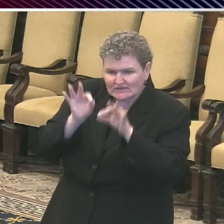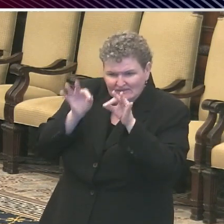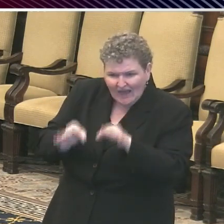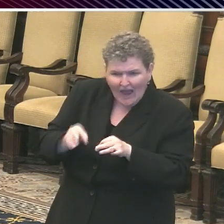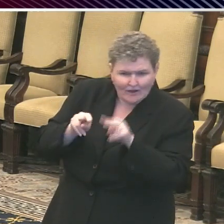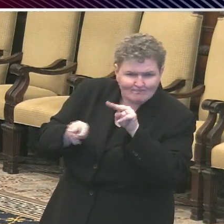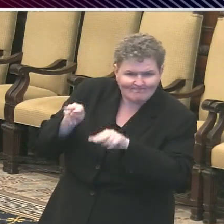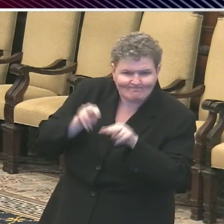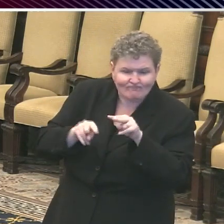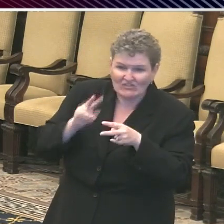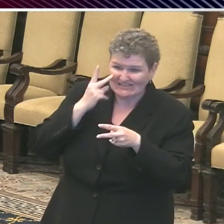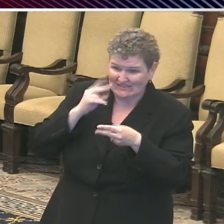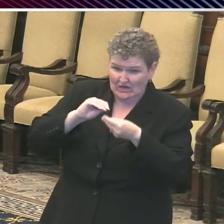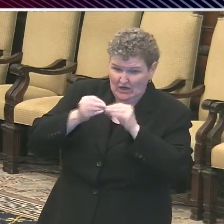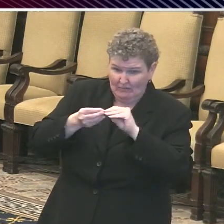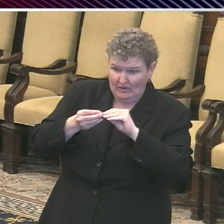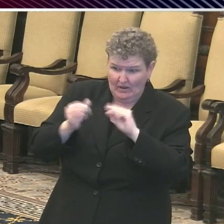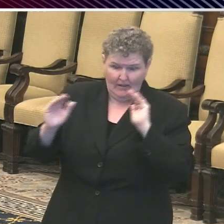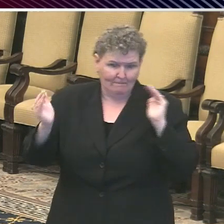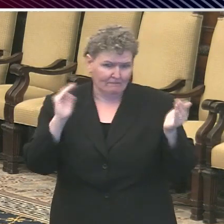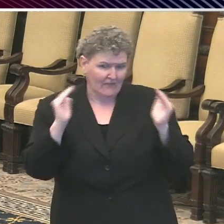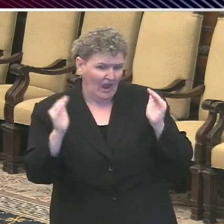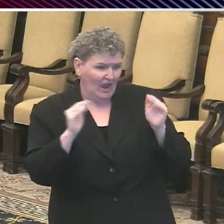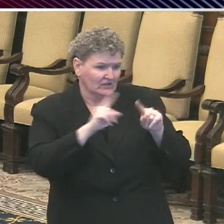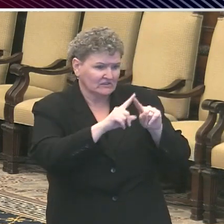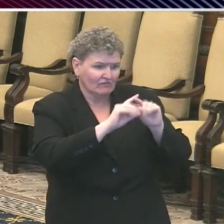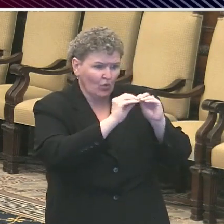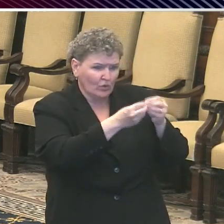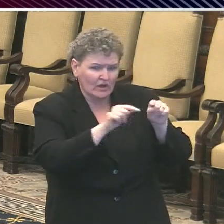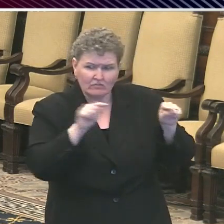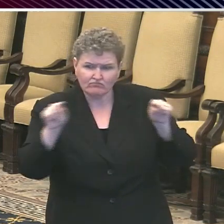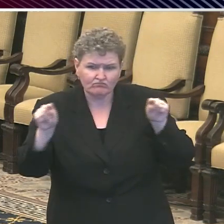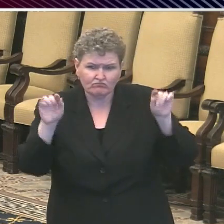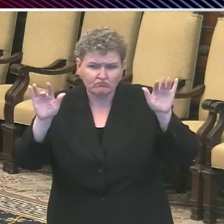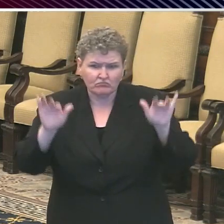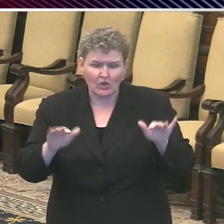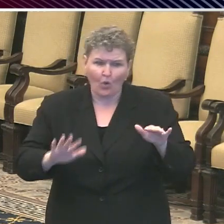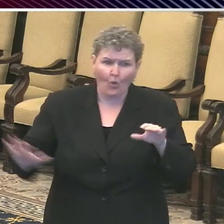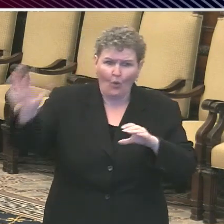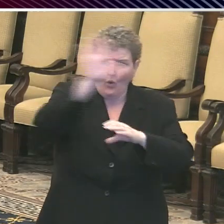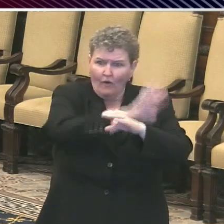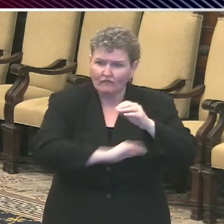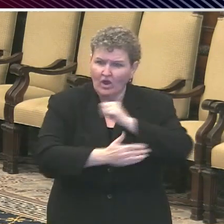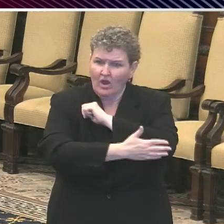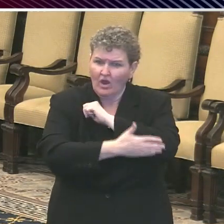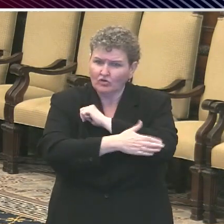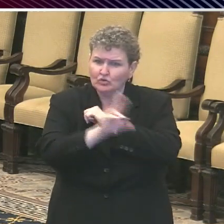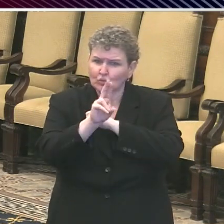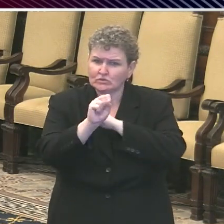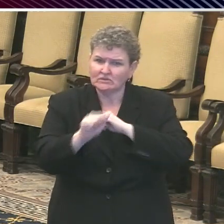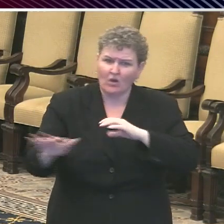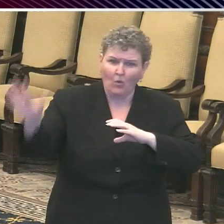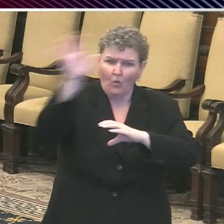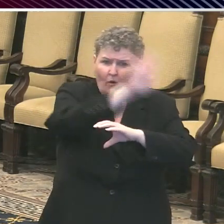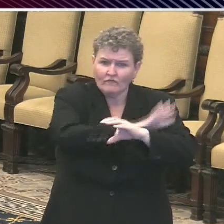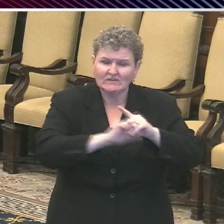metrics that other organizations have published around the country, they often look at not just the number of cases, but also